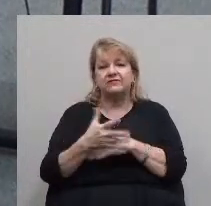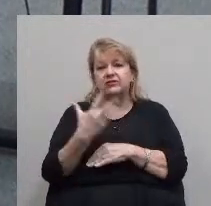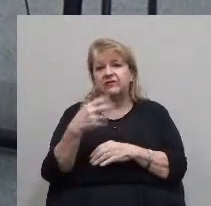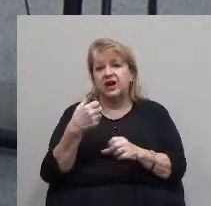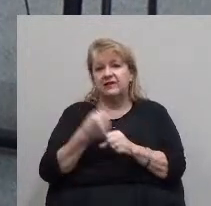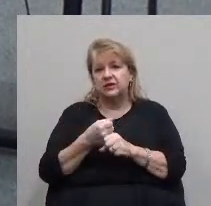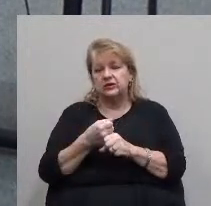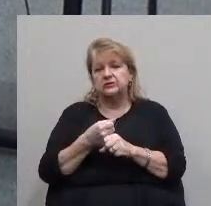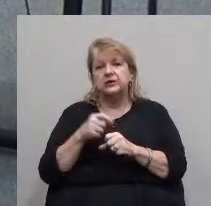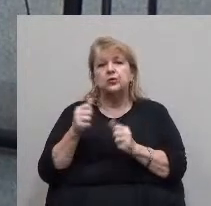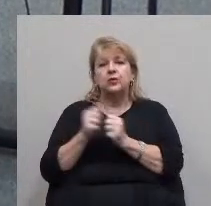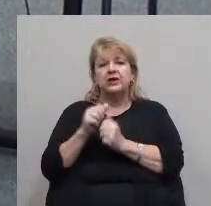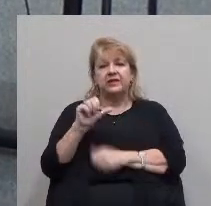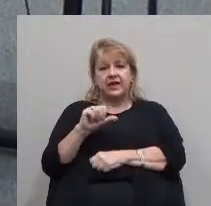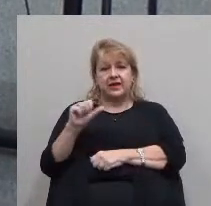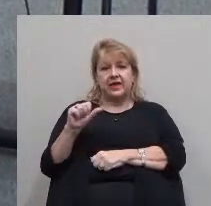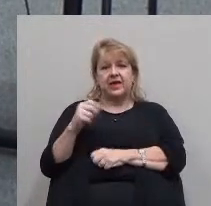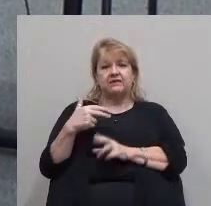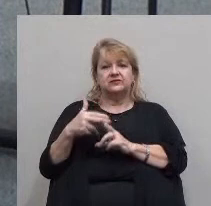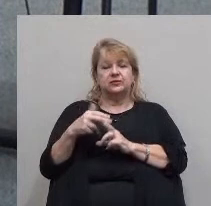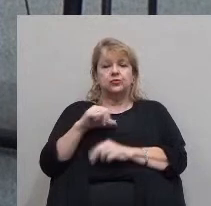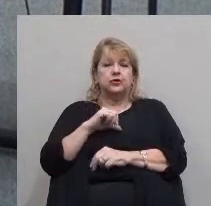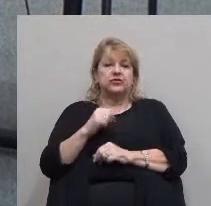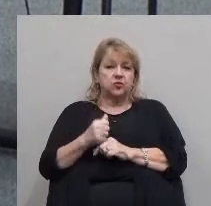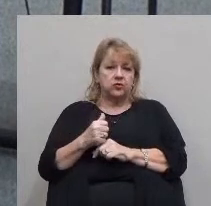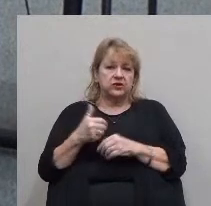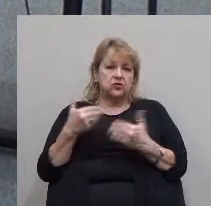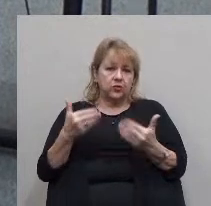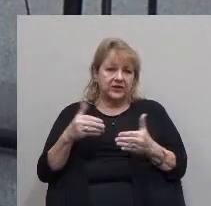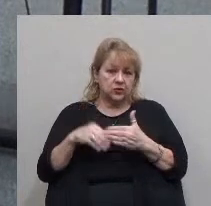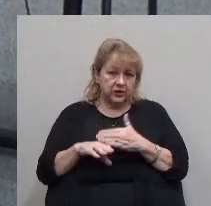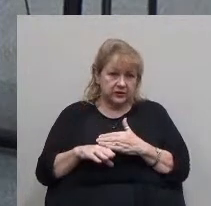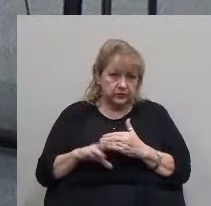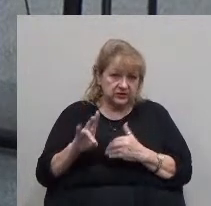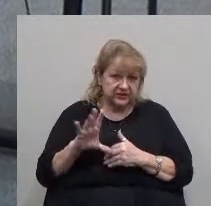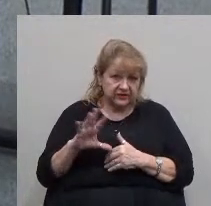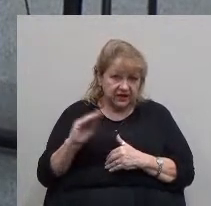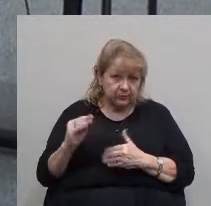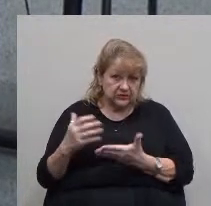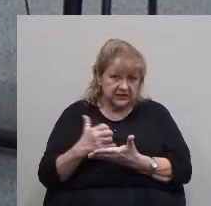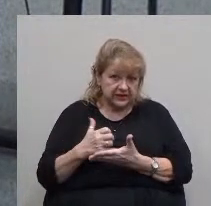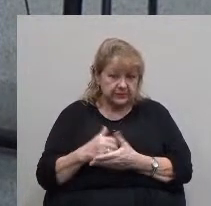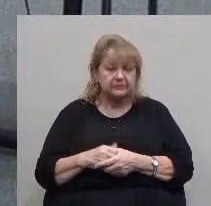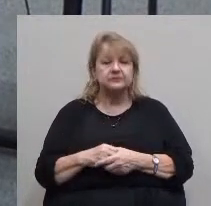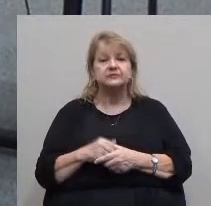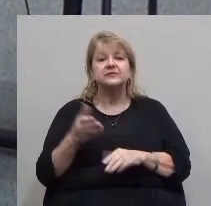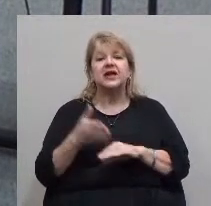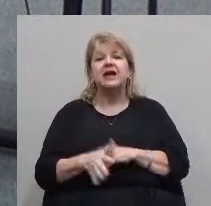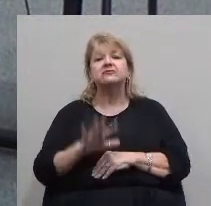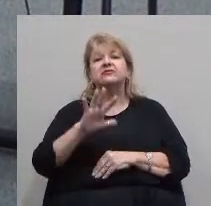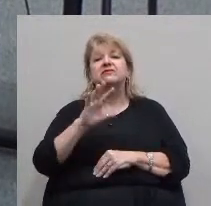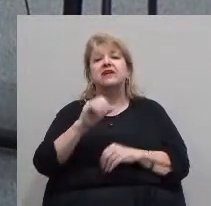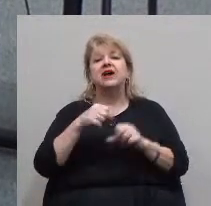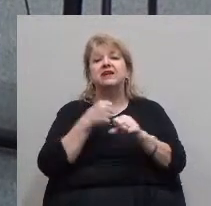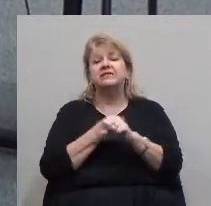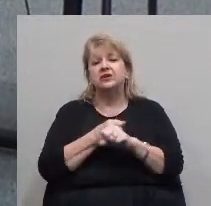would give you that temporary authority to teach, basically. At that time, after the 5